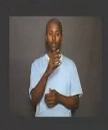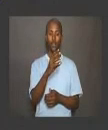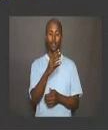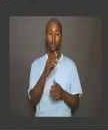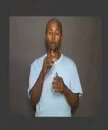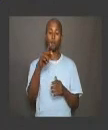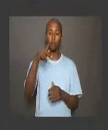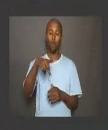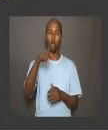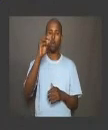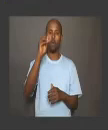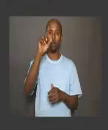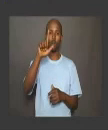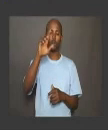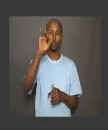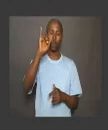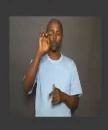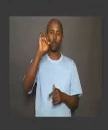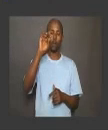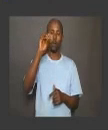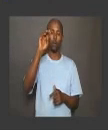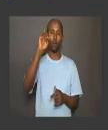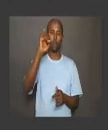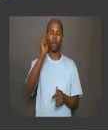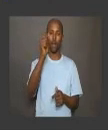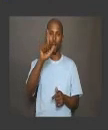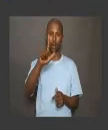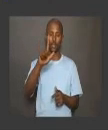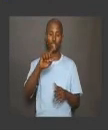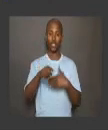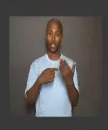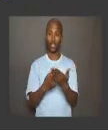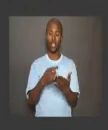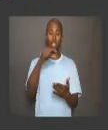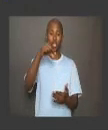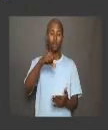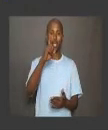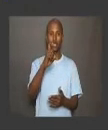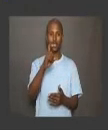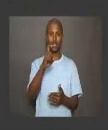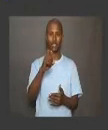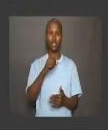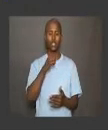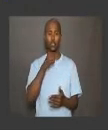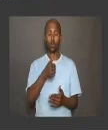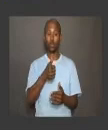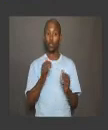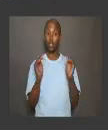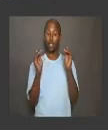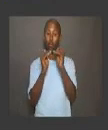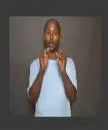be polynomials such that Q of x does not